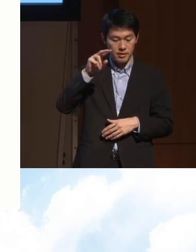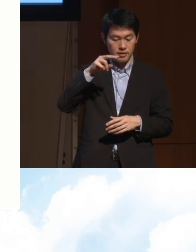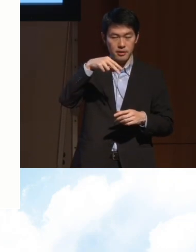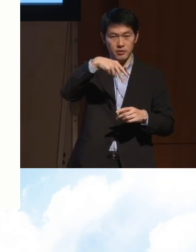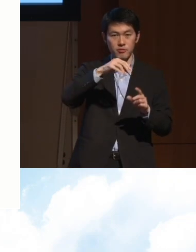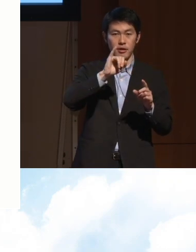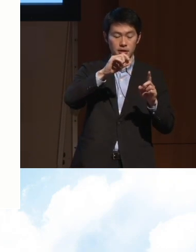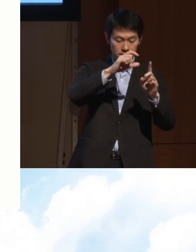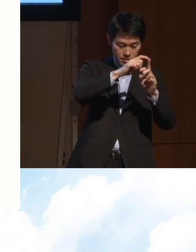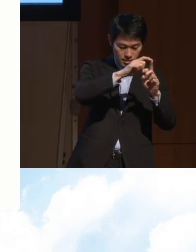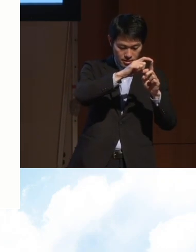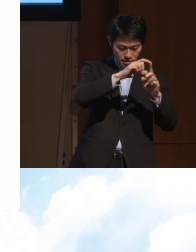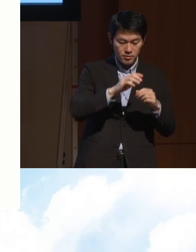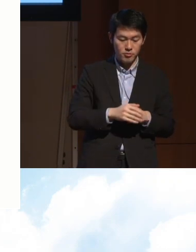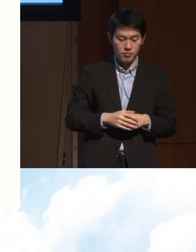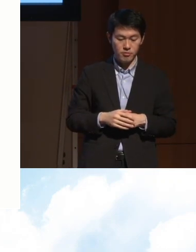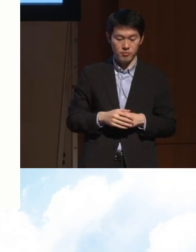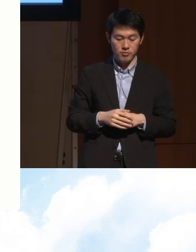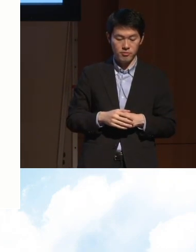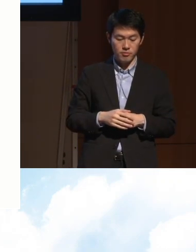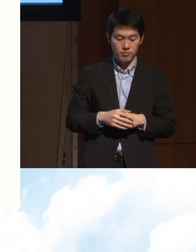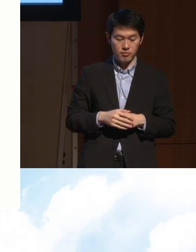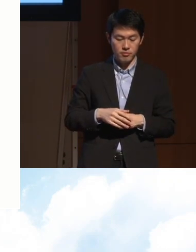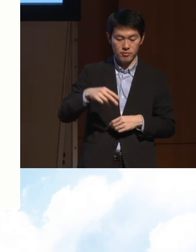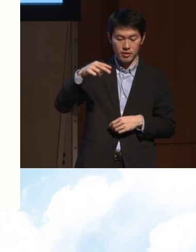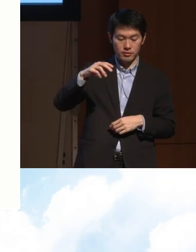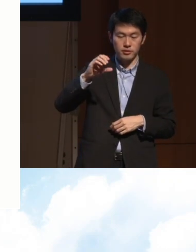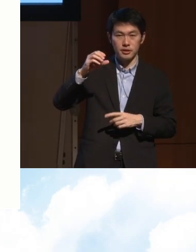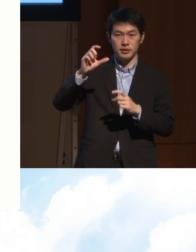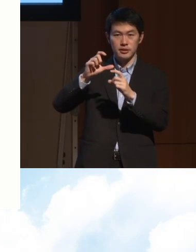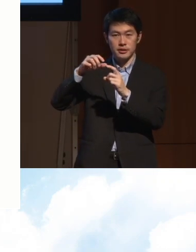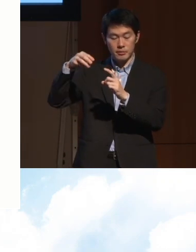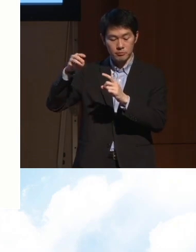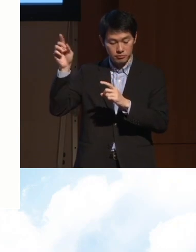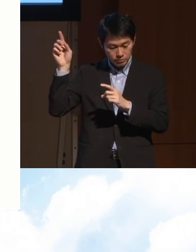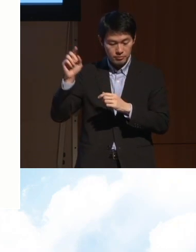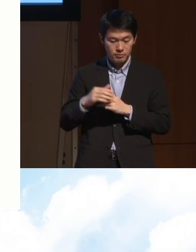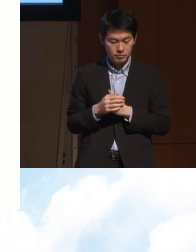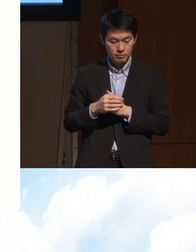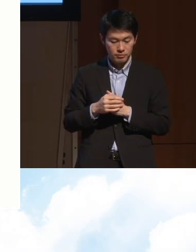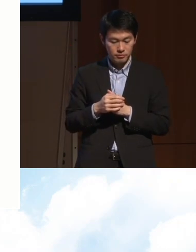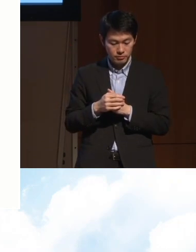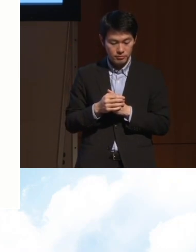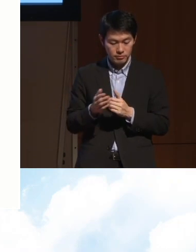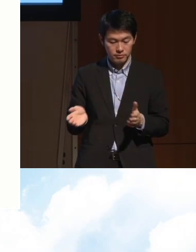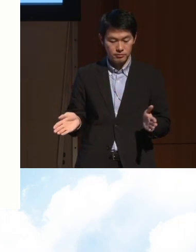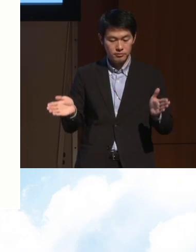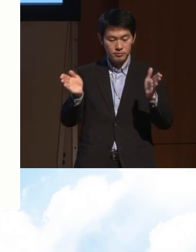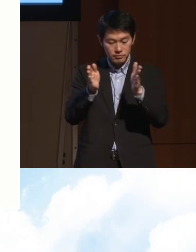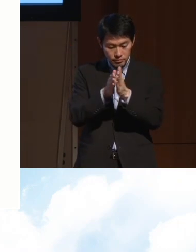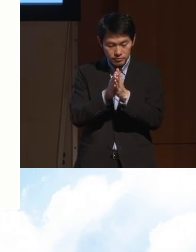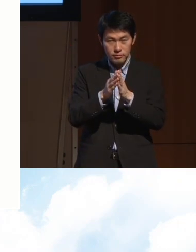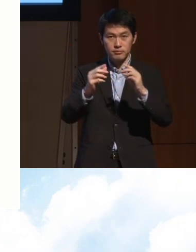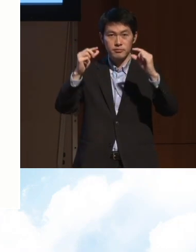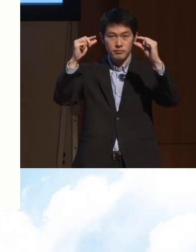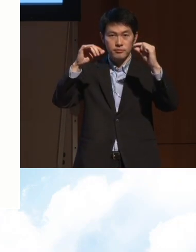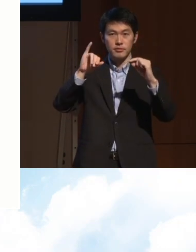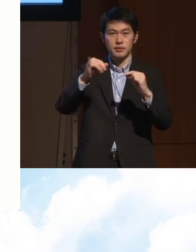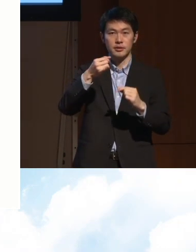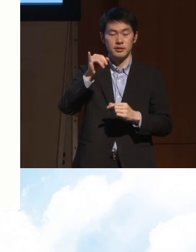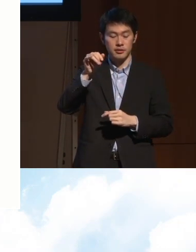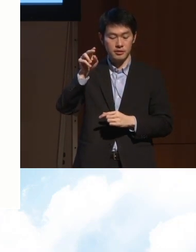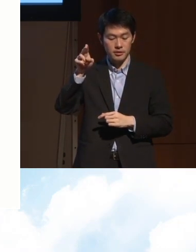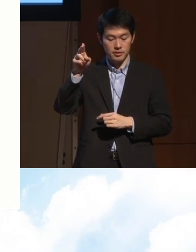a GIS, and GIS is expected to be a world-class integrated